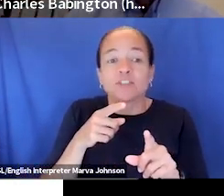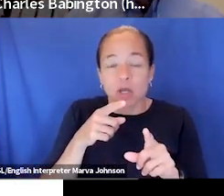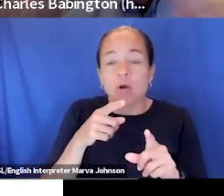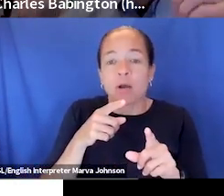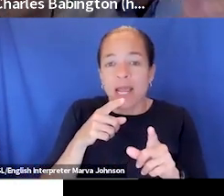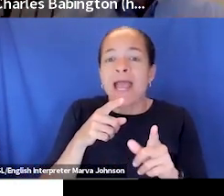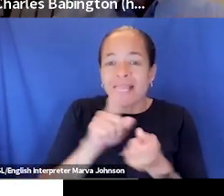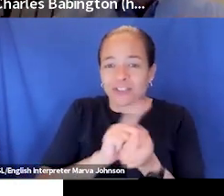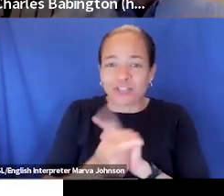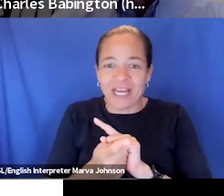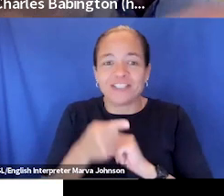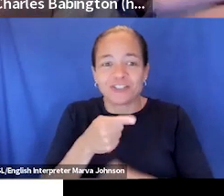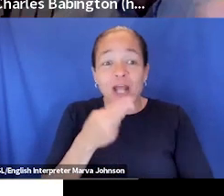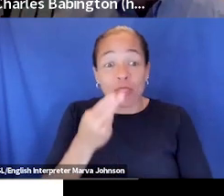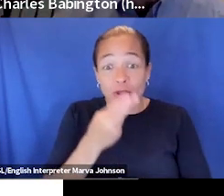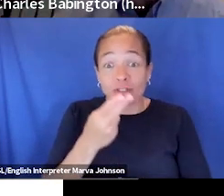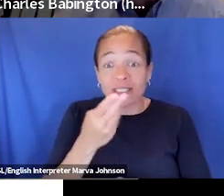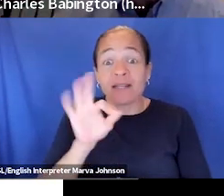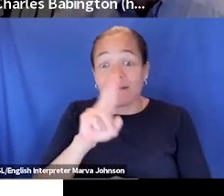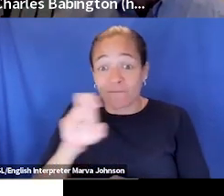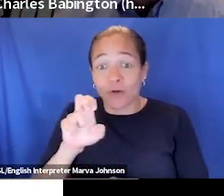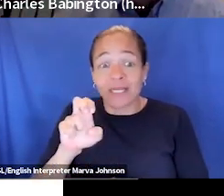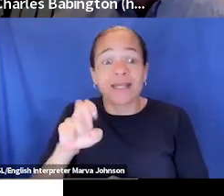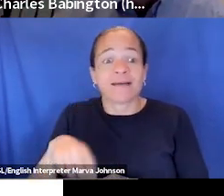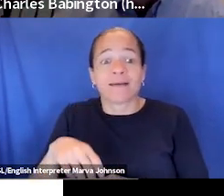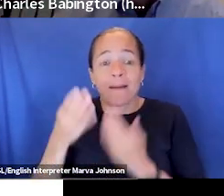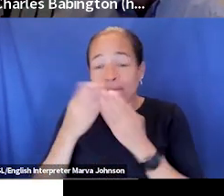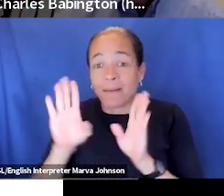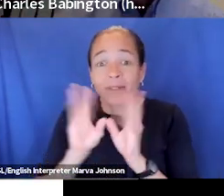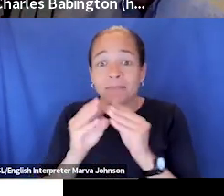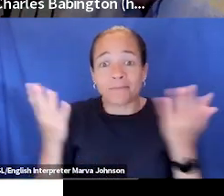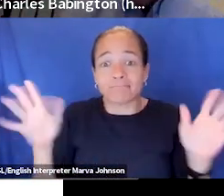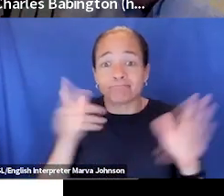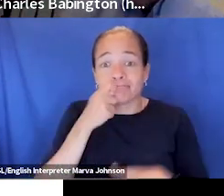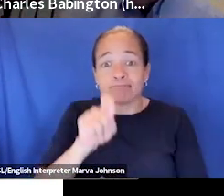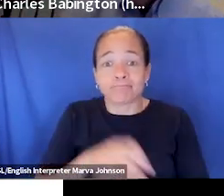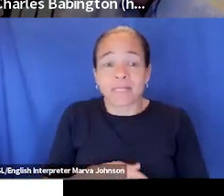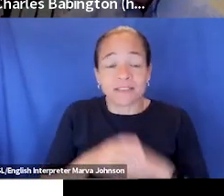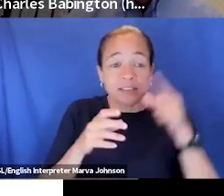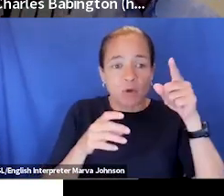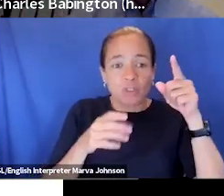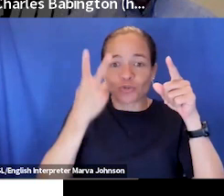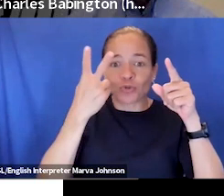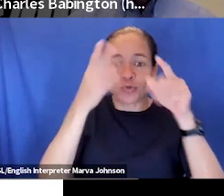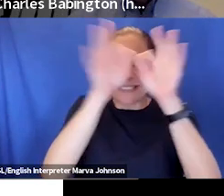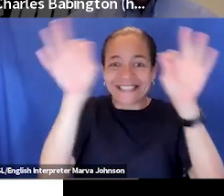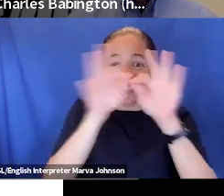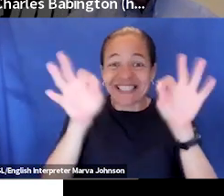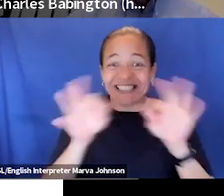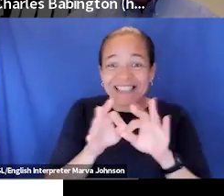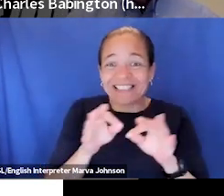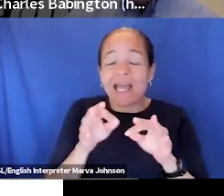meeting. All the information that's in that first 2 sentences there is in the 4 words that